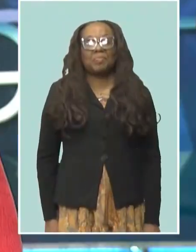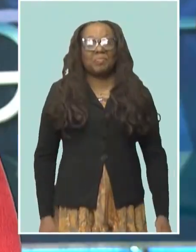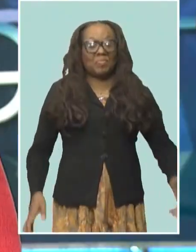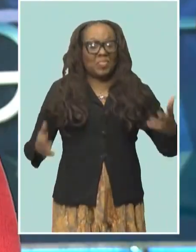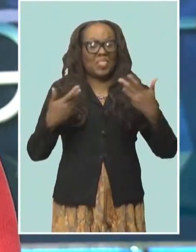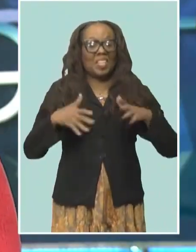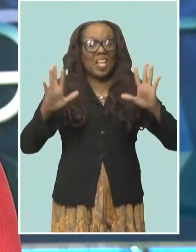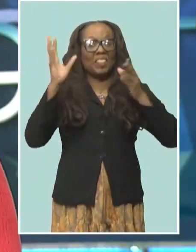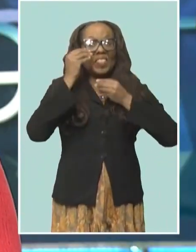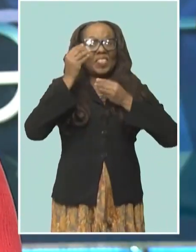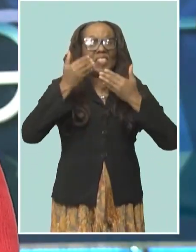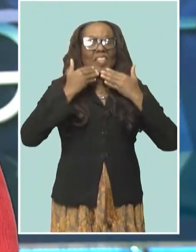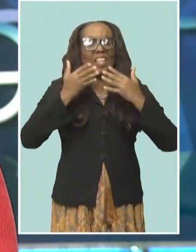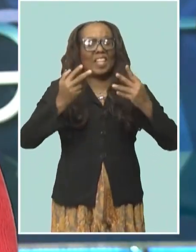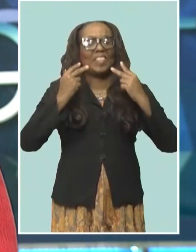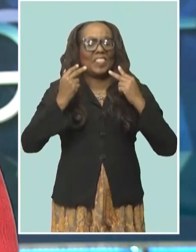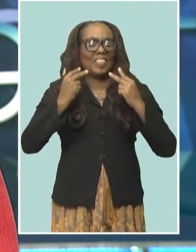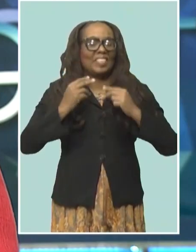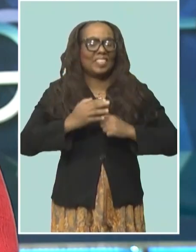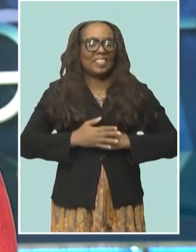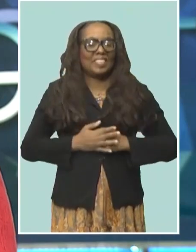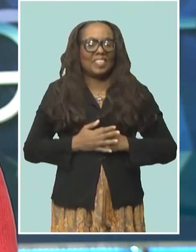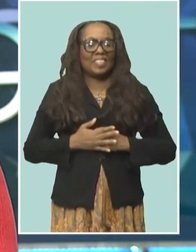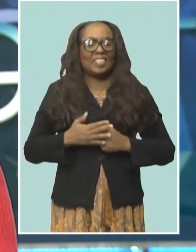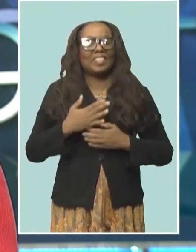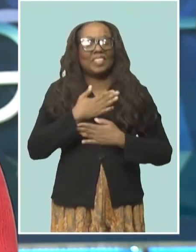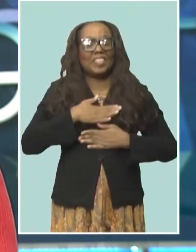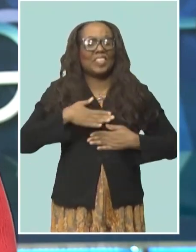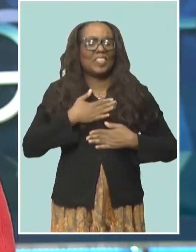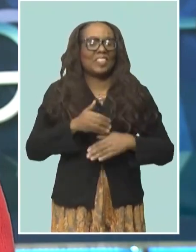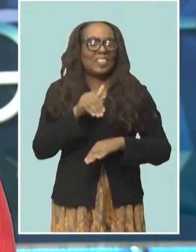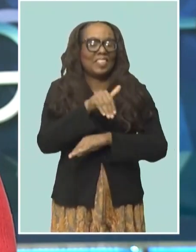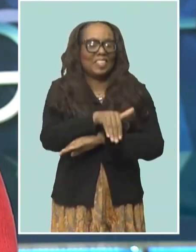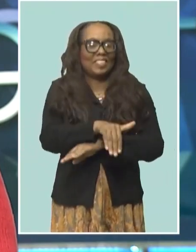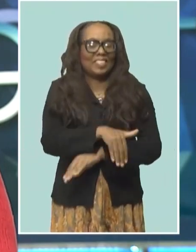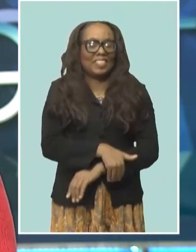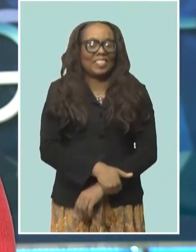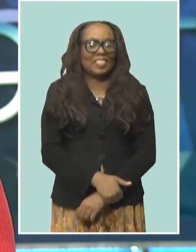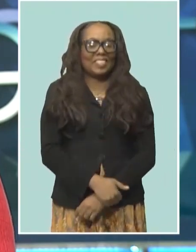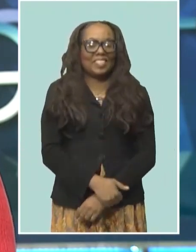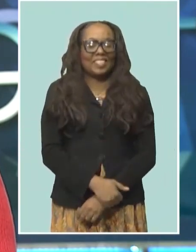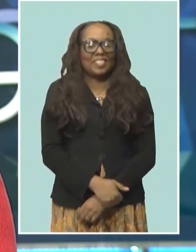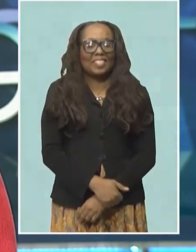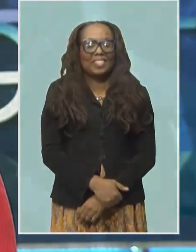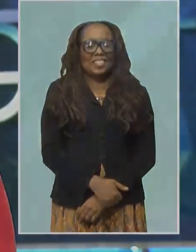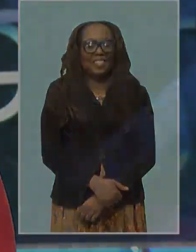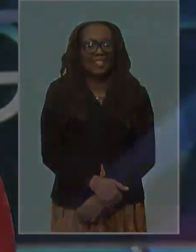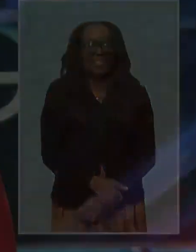And that's Newsnight. Thank you so much for spending the time with us. Do enjoy the rest of your evening.